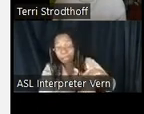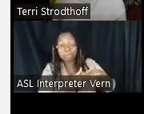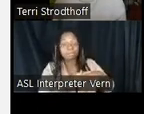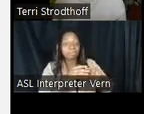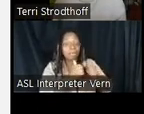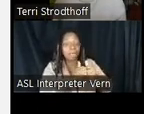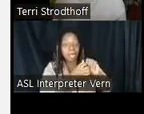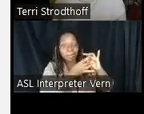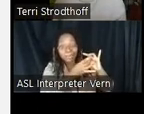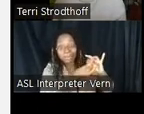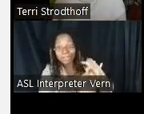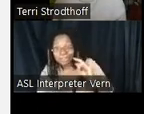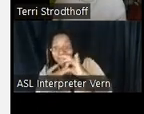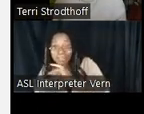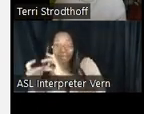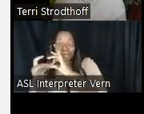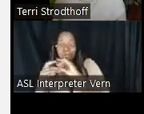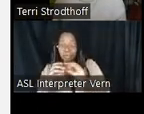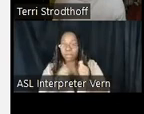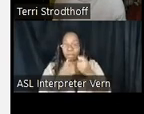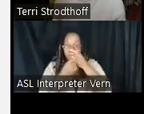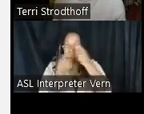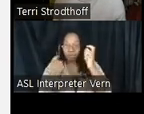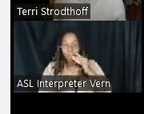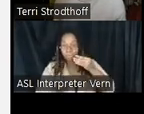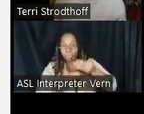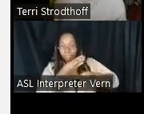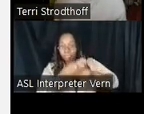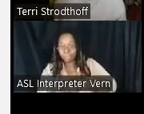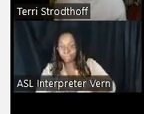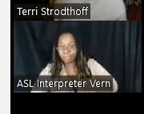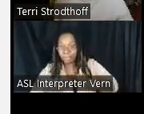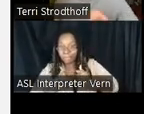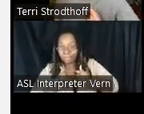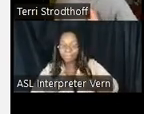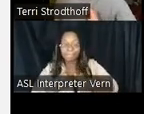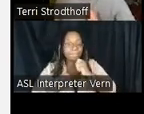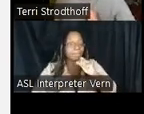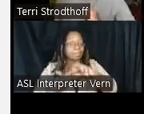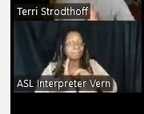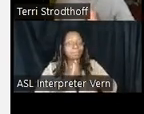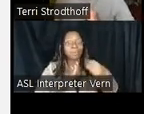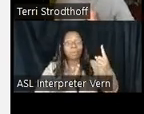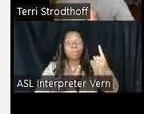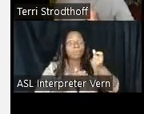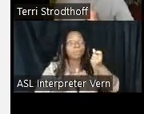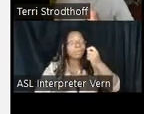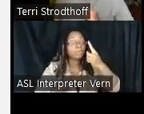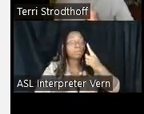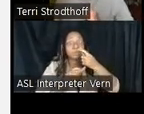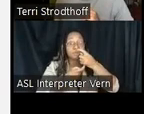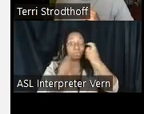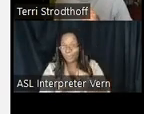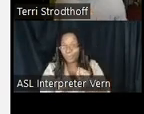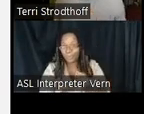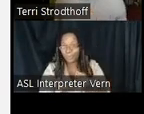across these ways that trauma manifests in our life. But it's not just about understanding trauma, it's about doing our own work. And you